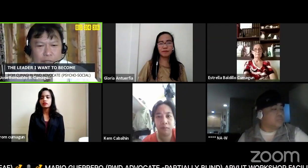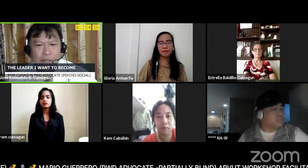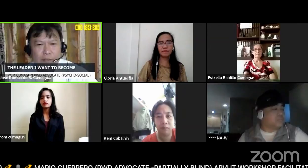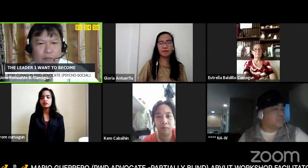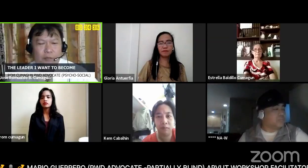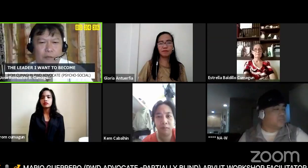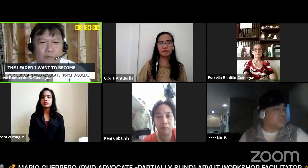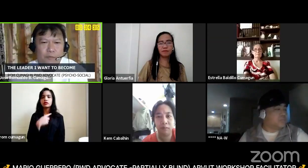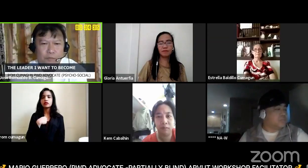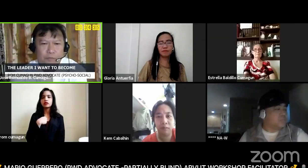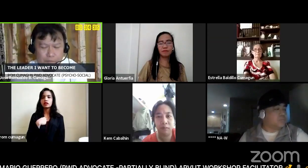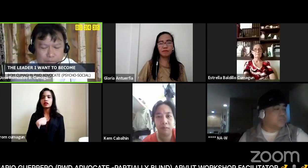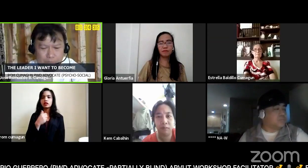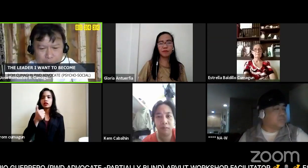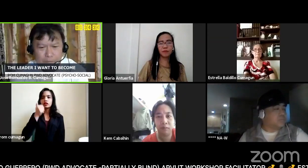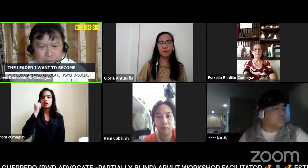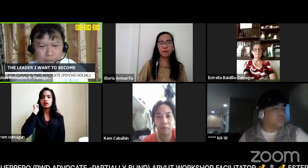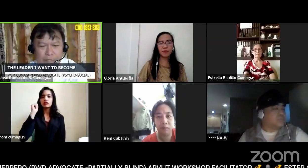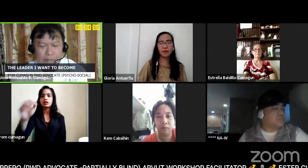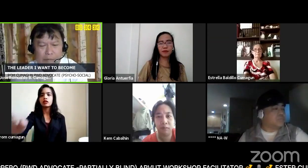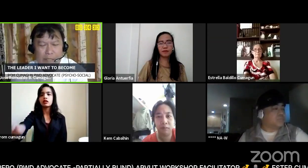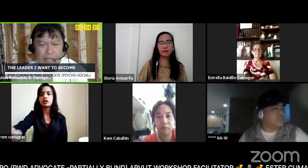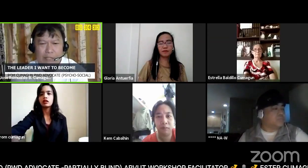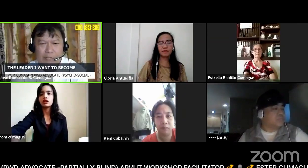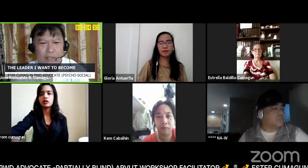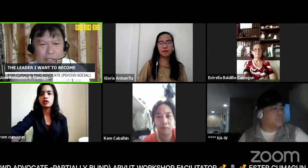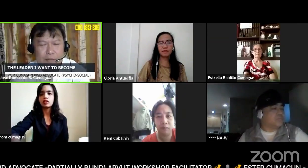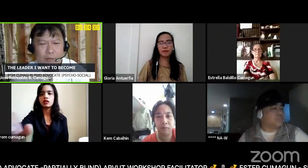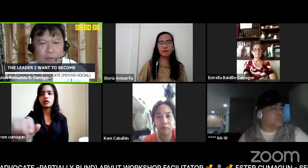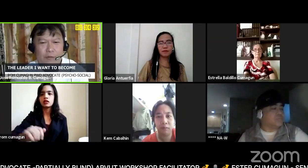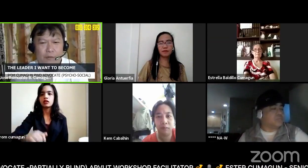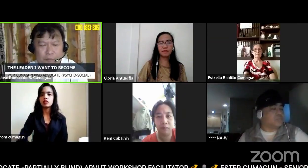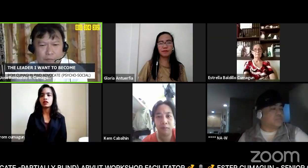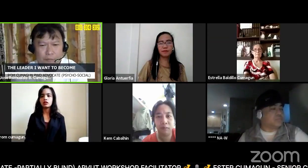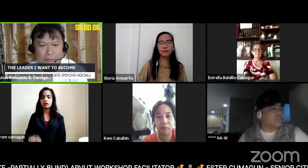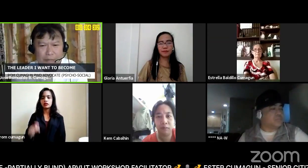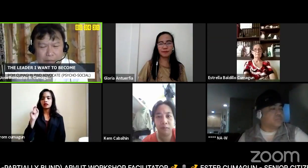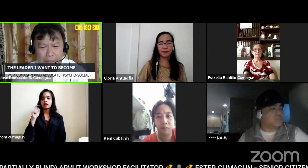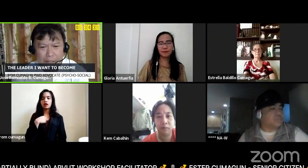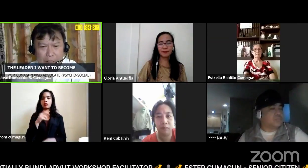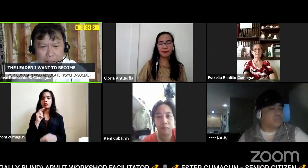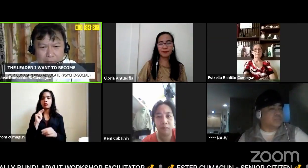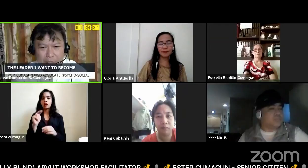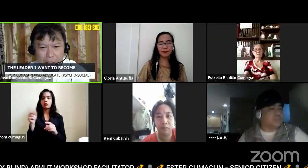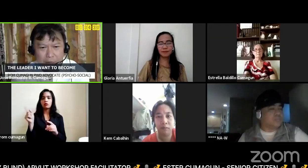didn't want to proceed, so I